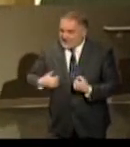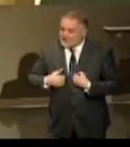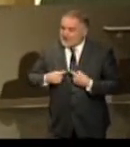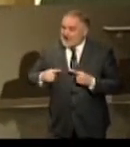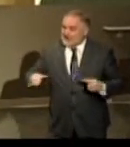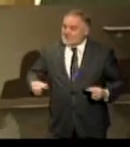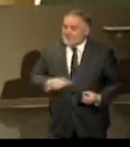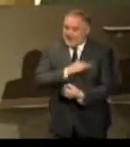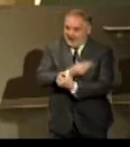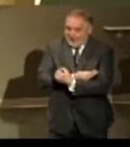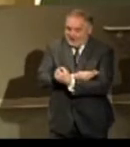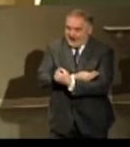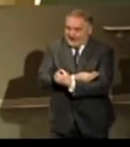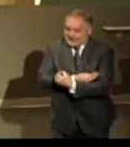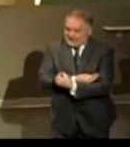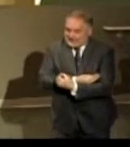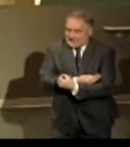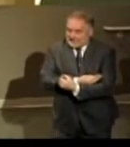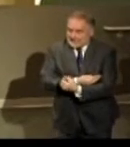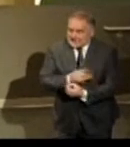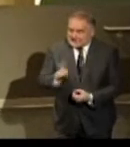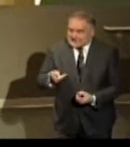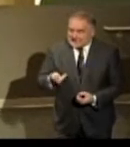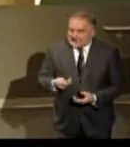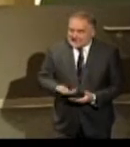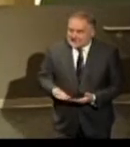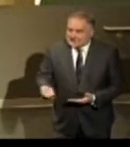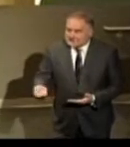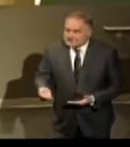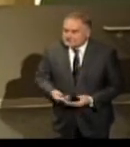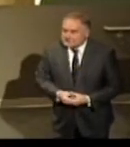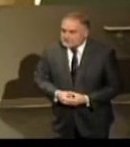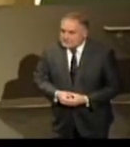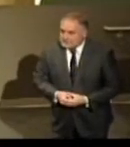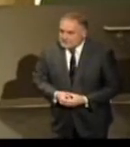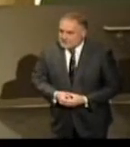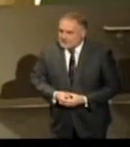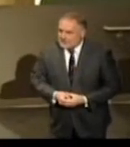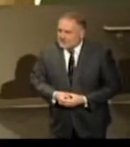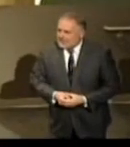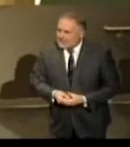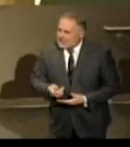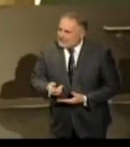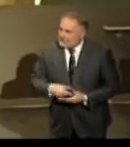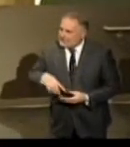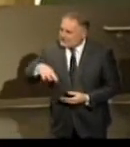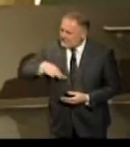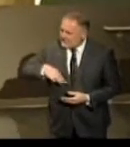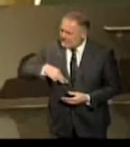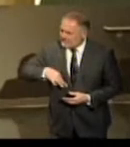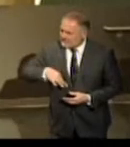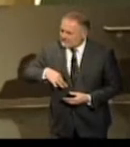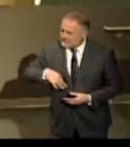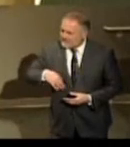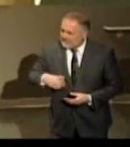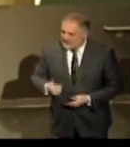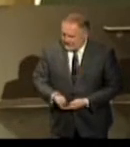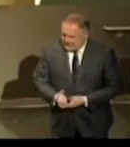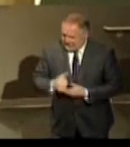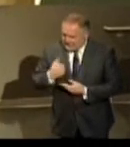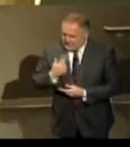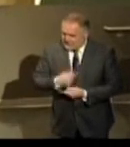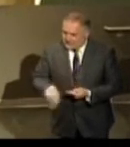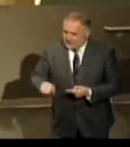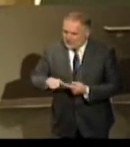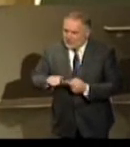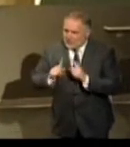might. Here's the second, the next thing he'll do for you. Belief. What benefit is it? He'll help you when you're going